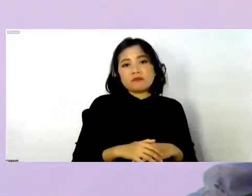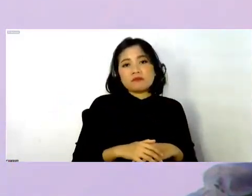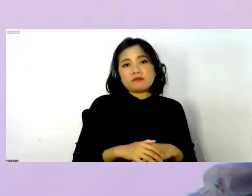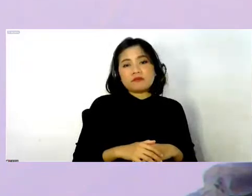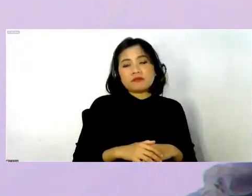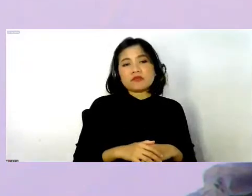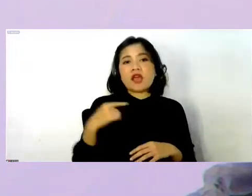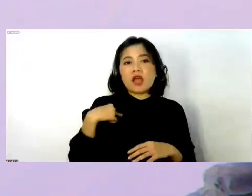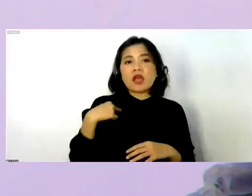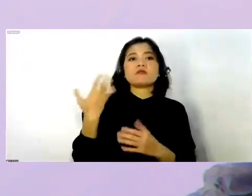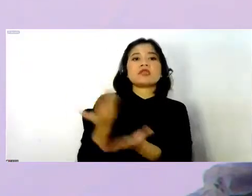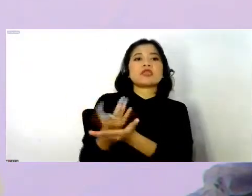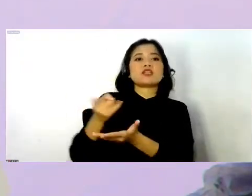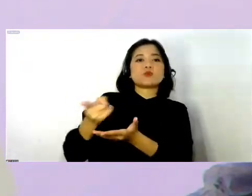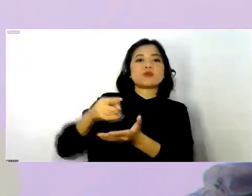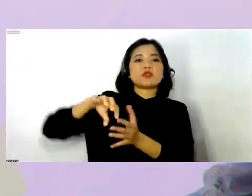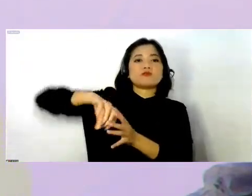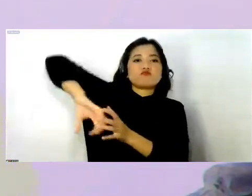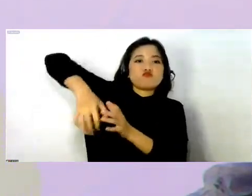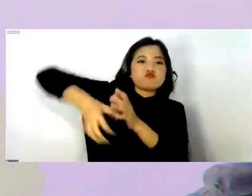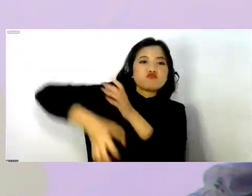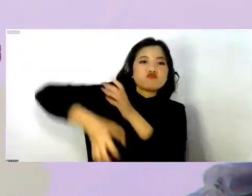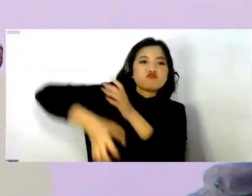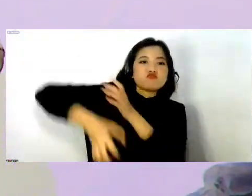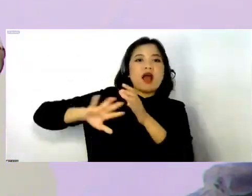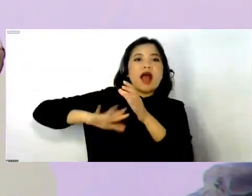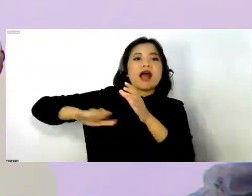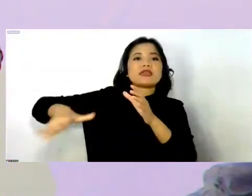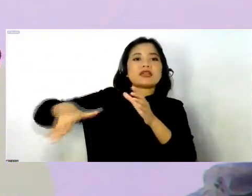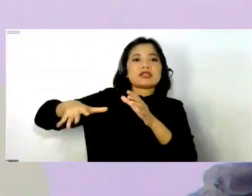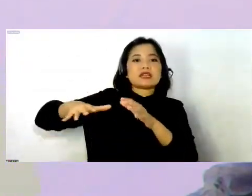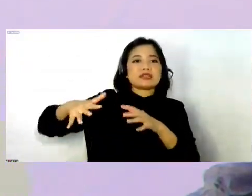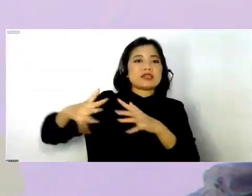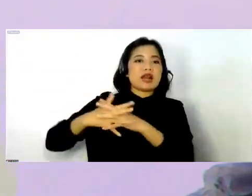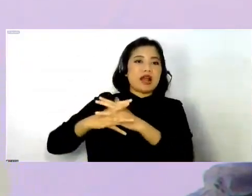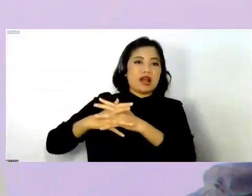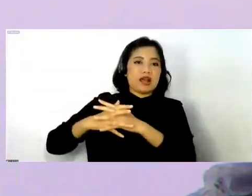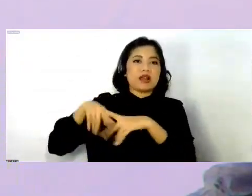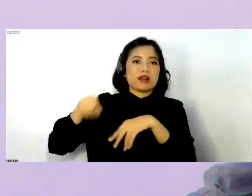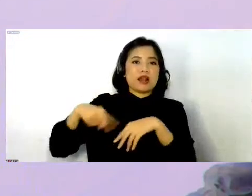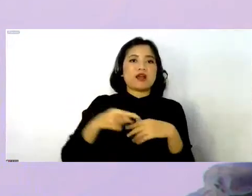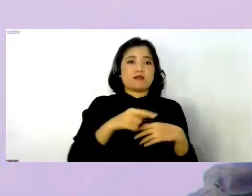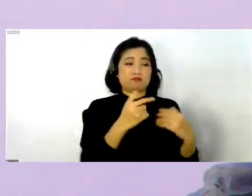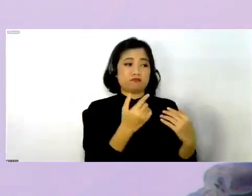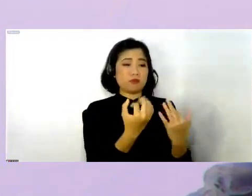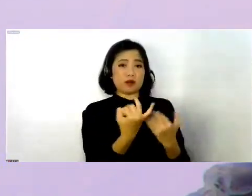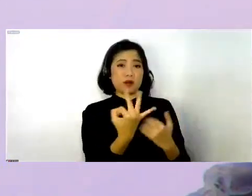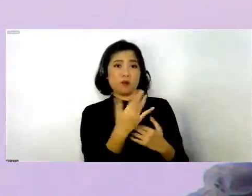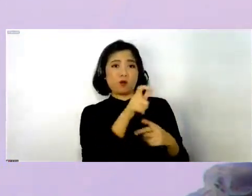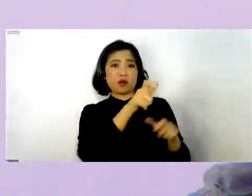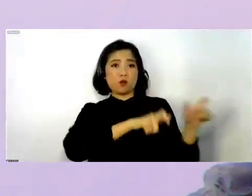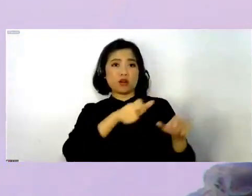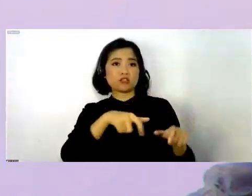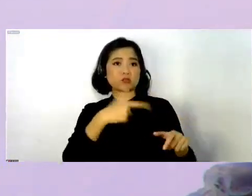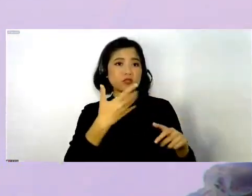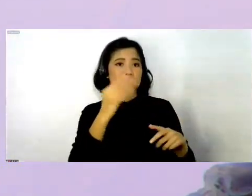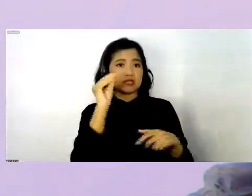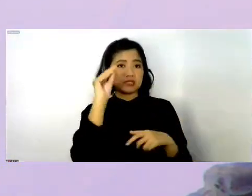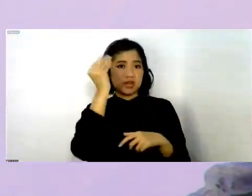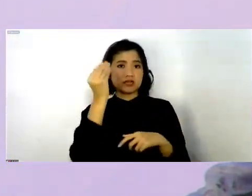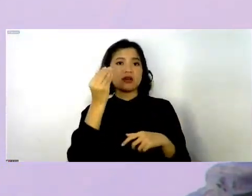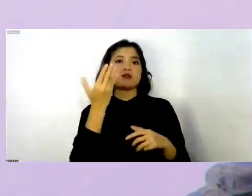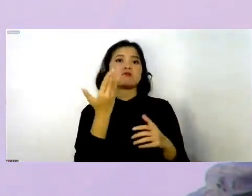that? With the help of MPI. Because with the list of the 10 indicators, it